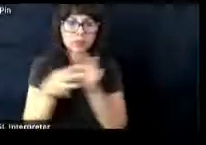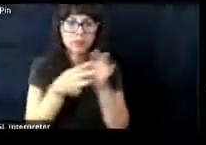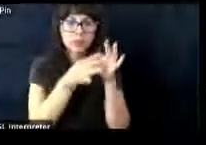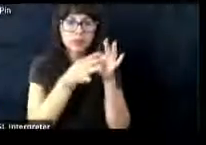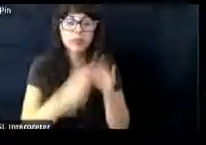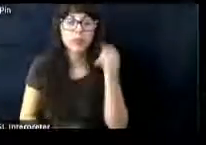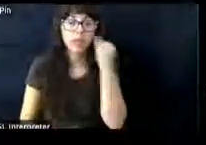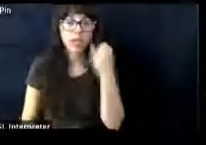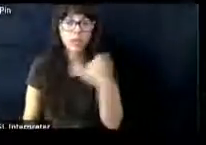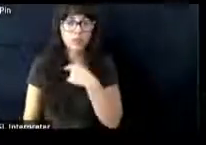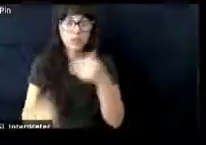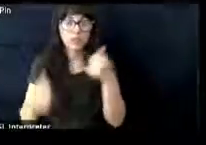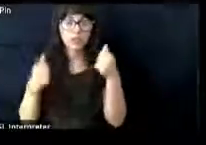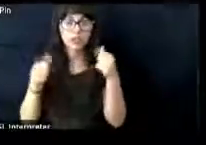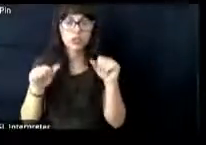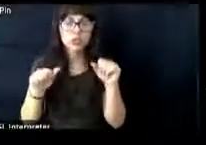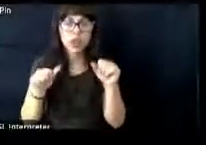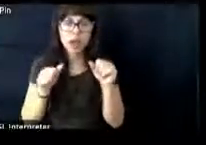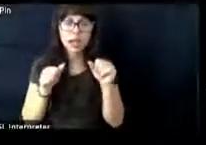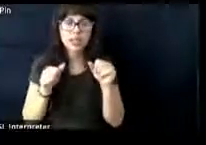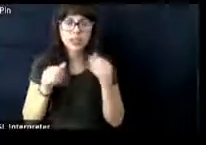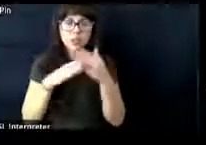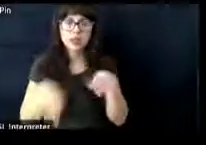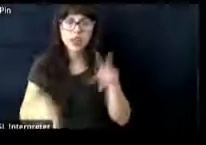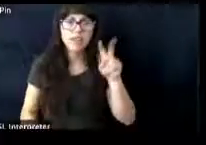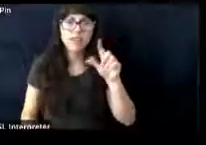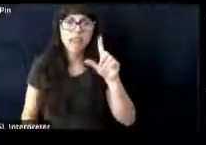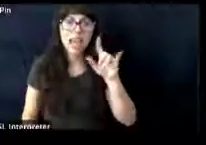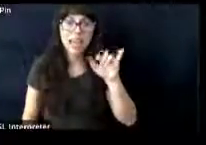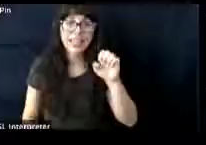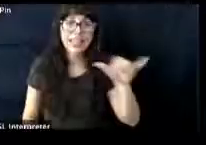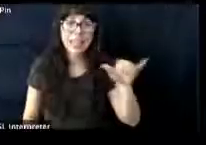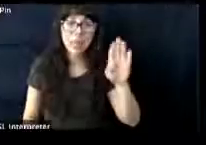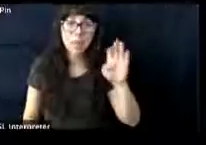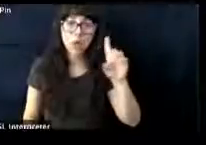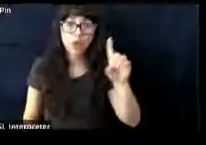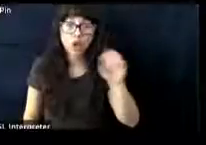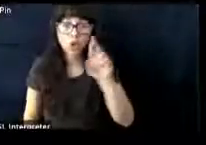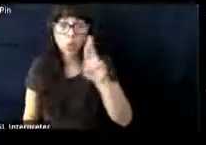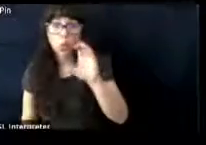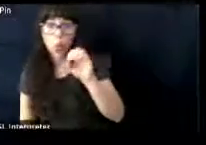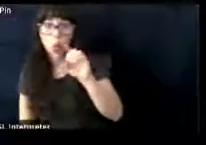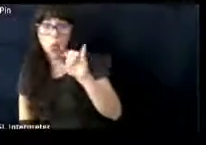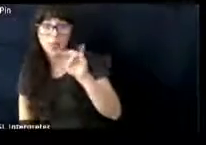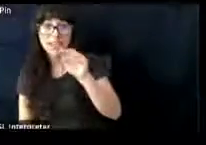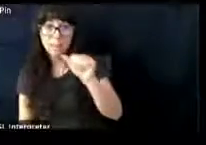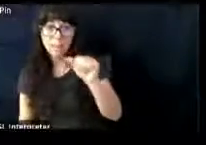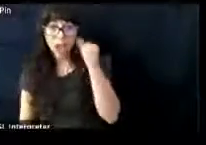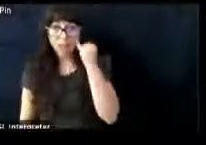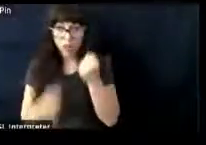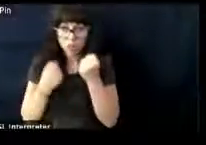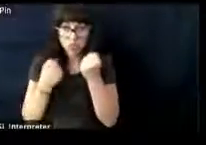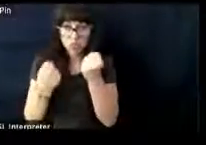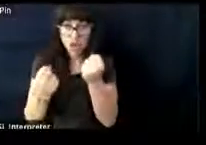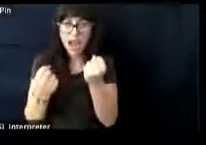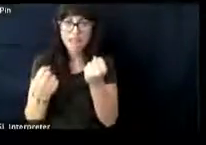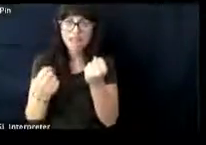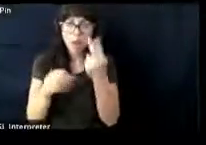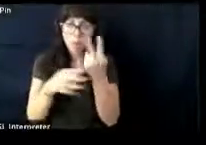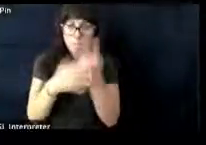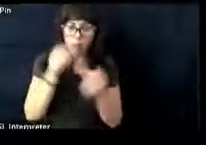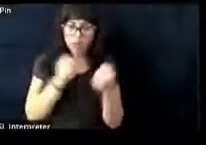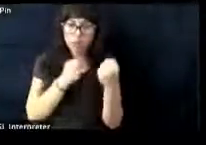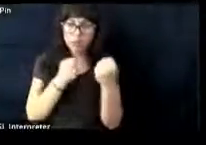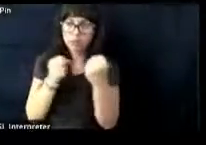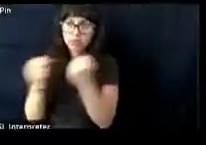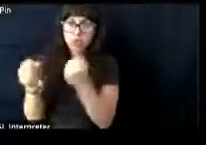try the Valley Boulevard or Colima, and you will pass through the area in 15 minutes.